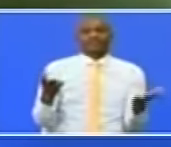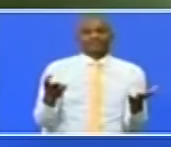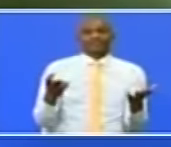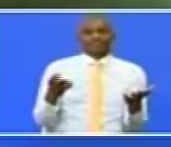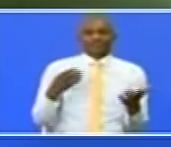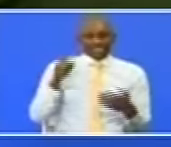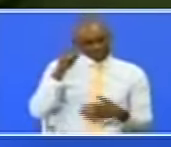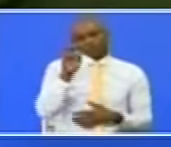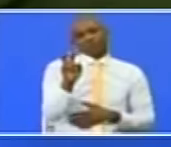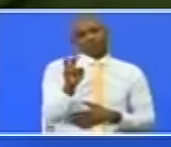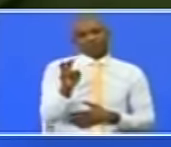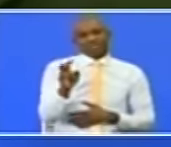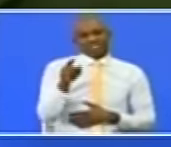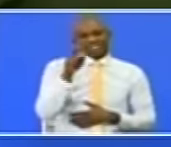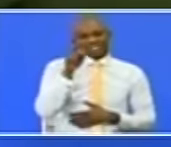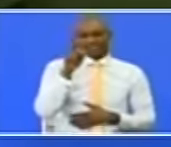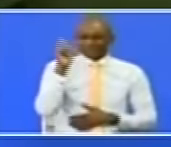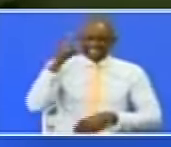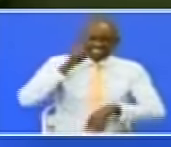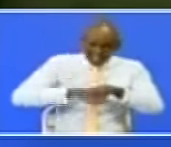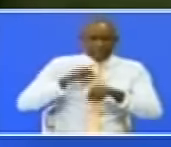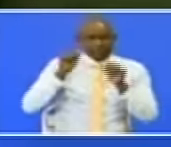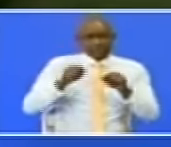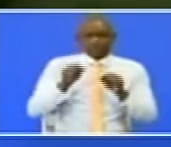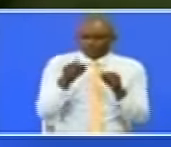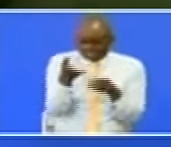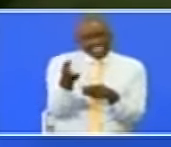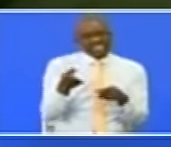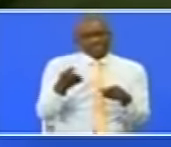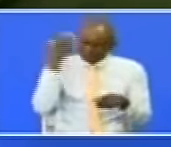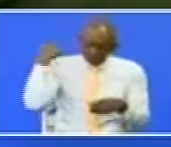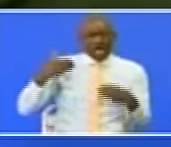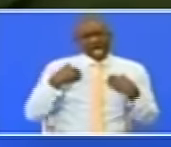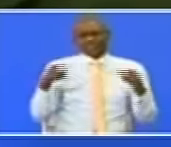I told her that, well, that's not the first time we are going to handle a case of